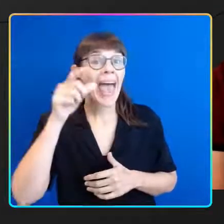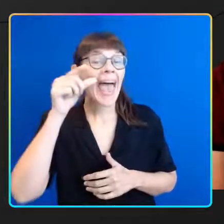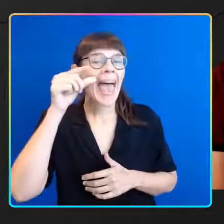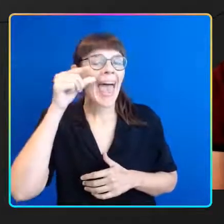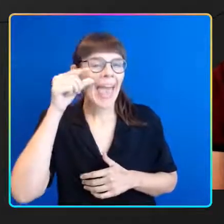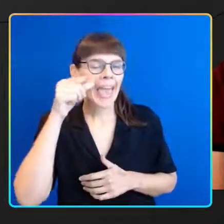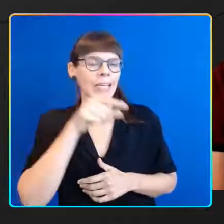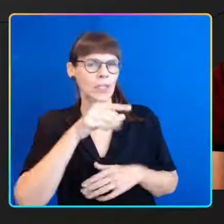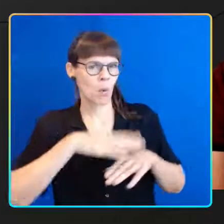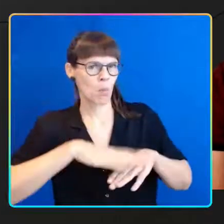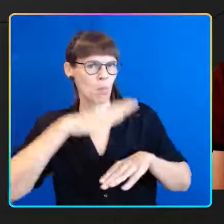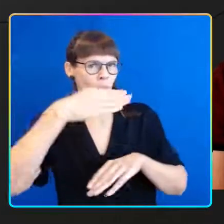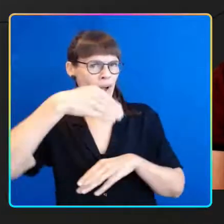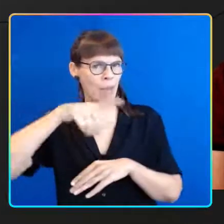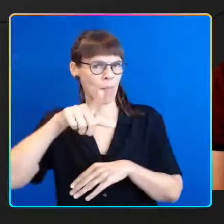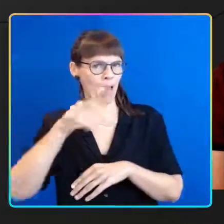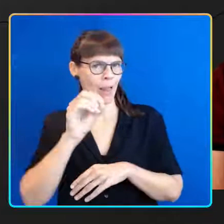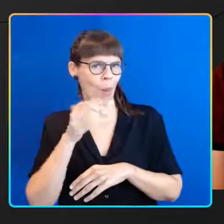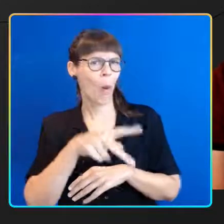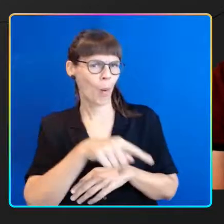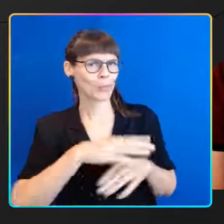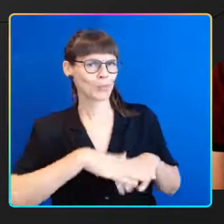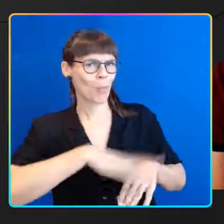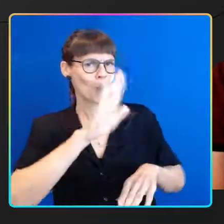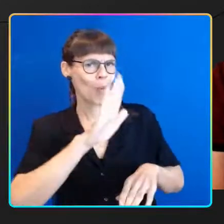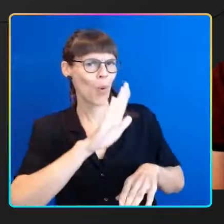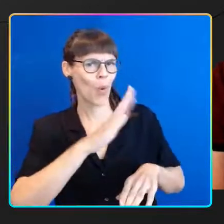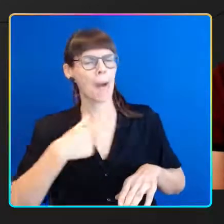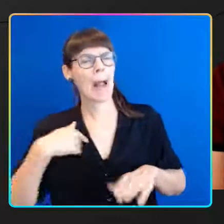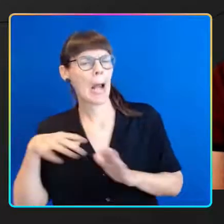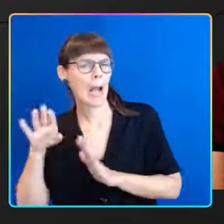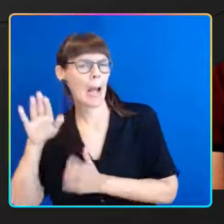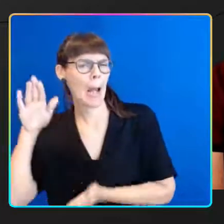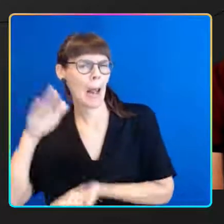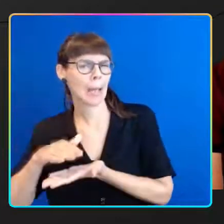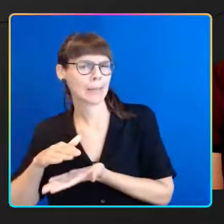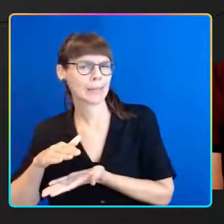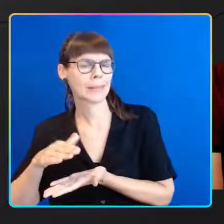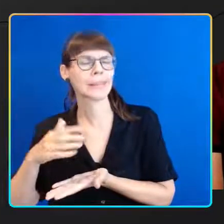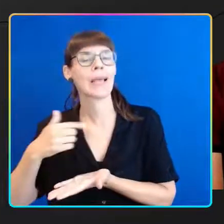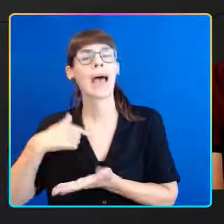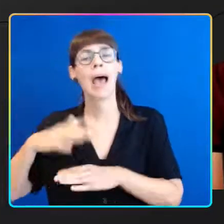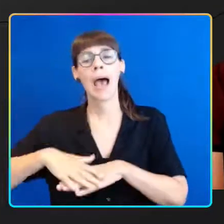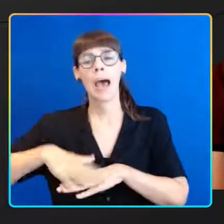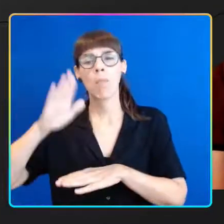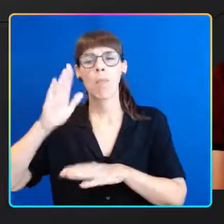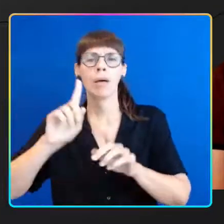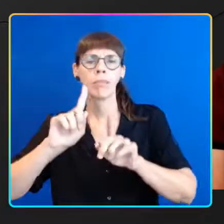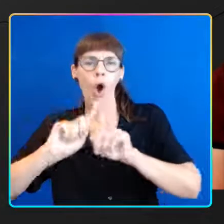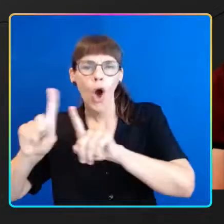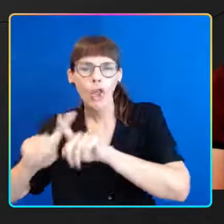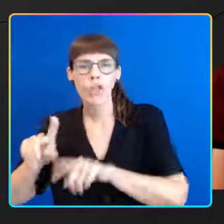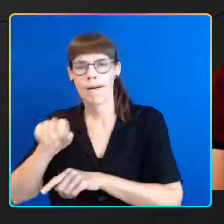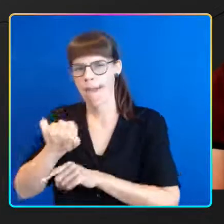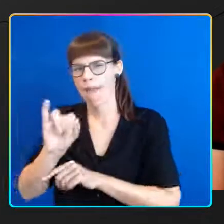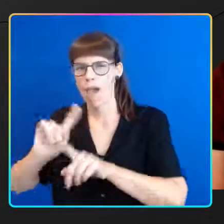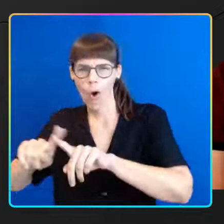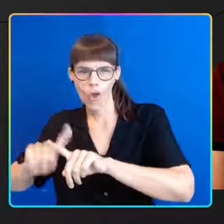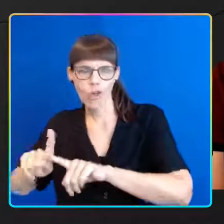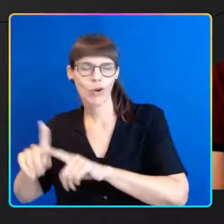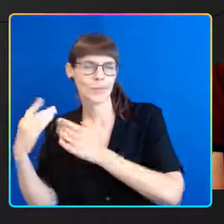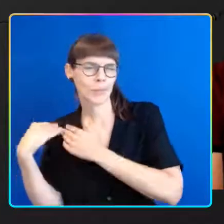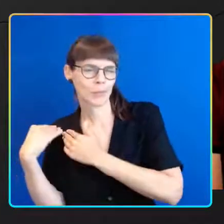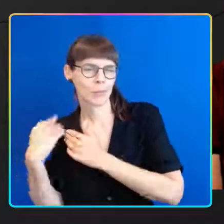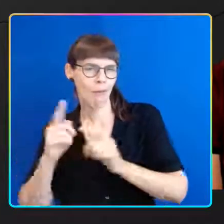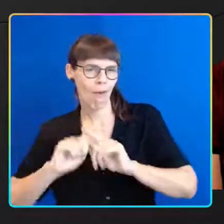ops than, say, I have, and I've probably focused more on other elements of AI. So that's really interesting because,